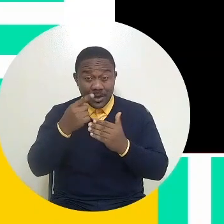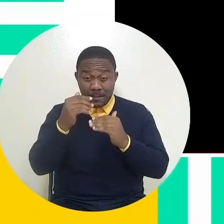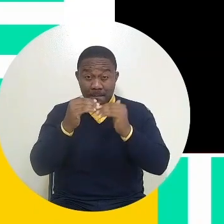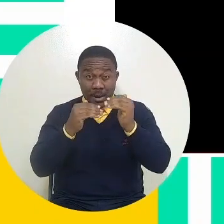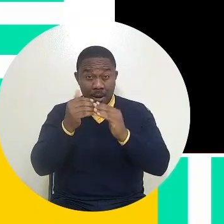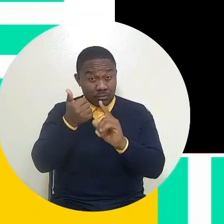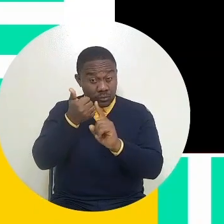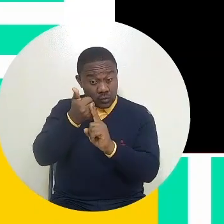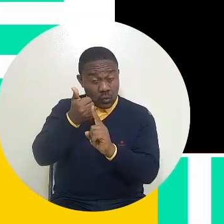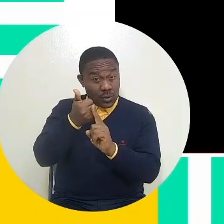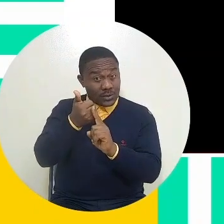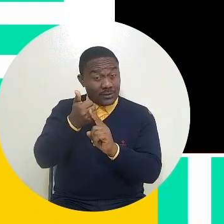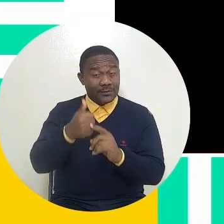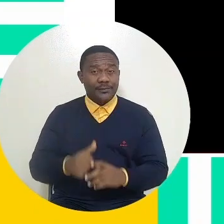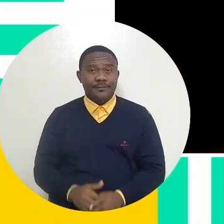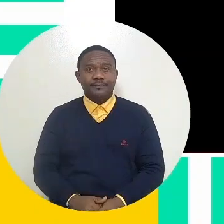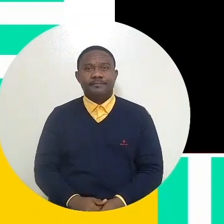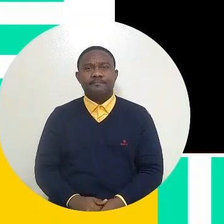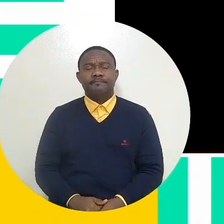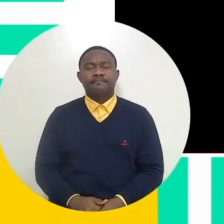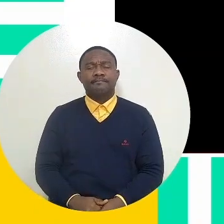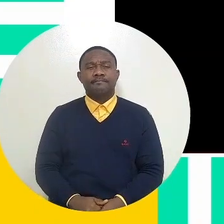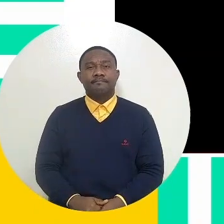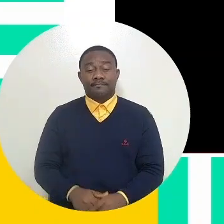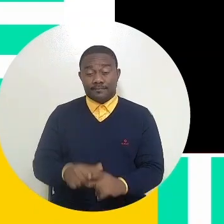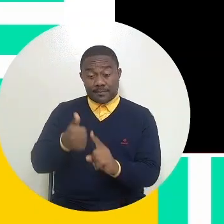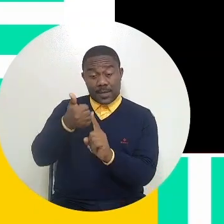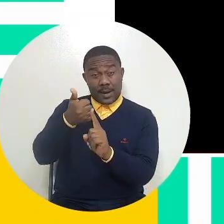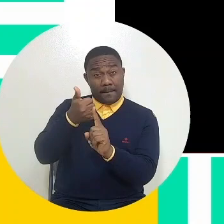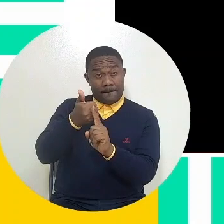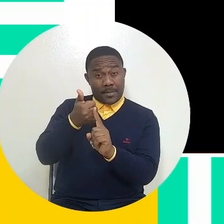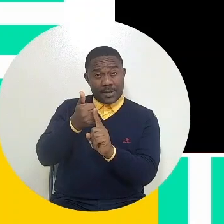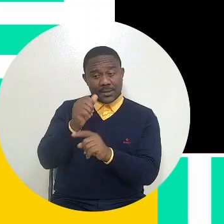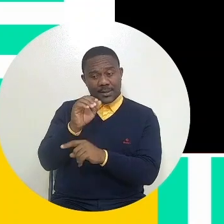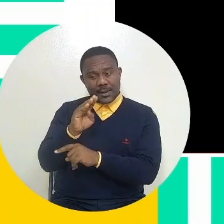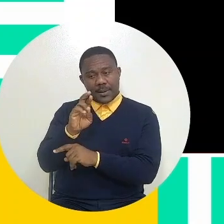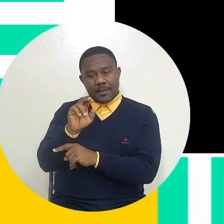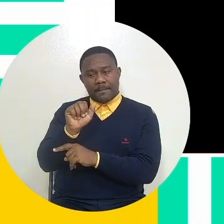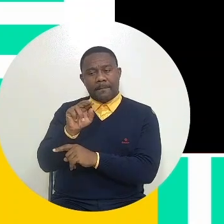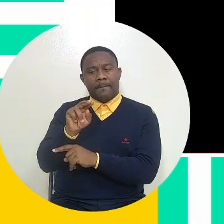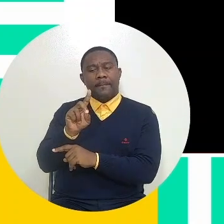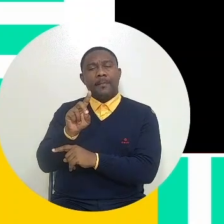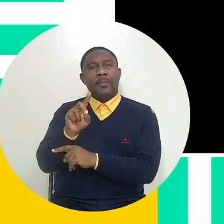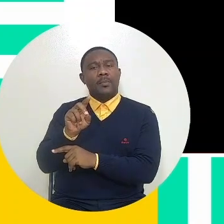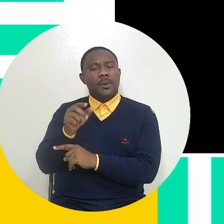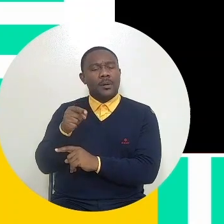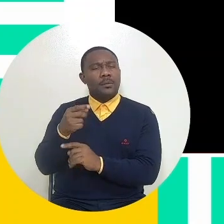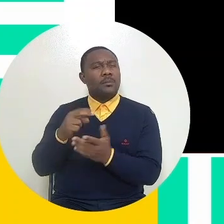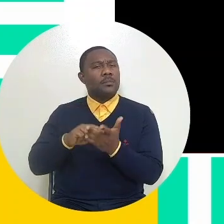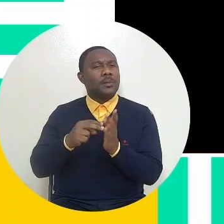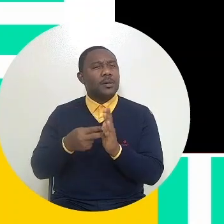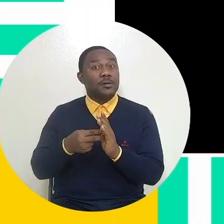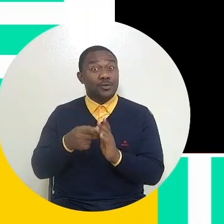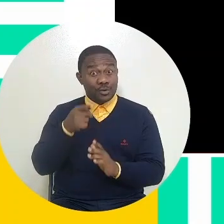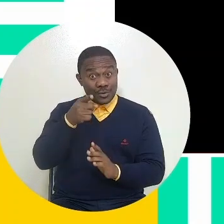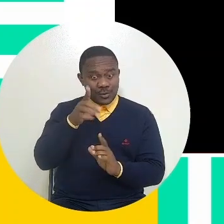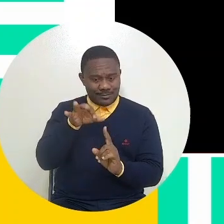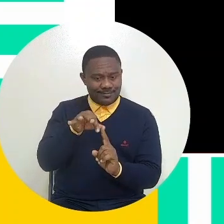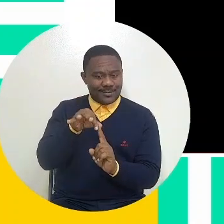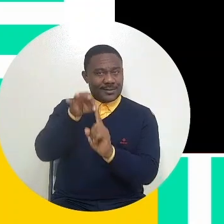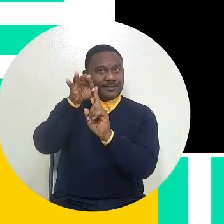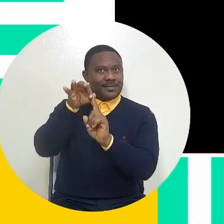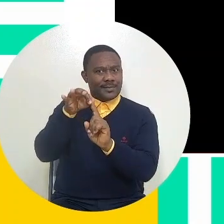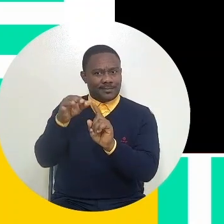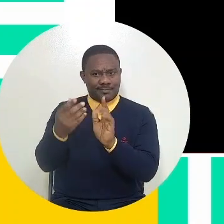yourself. So I define personal branding as how you distinctively market your uniqueness. This is a point, how you